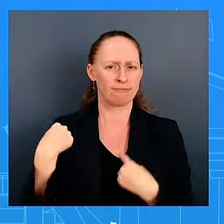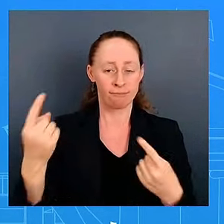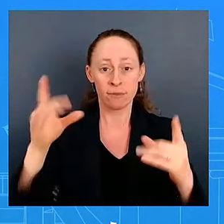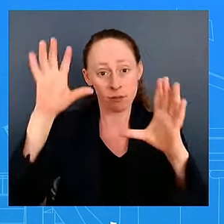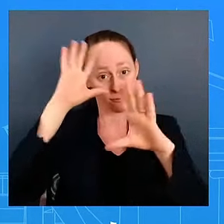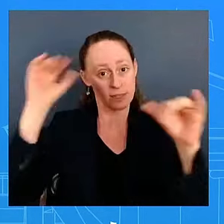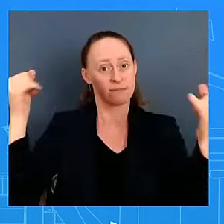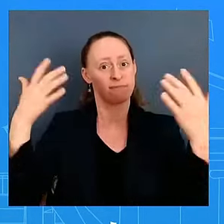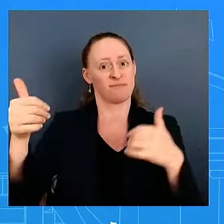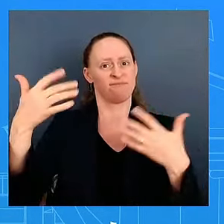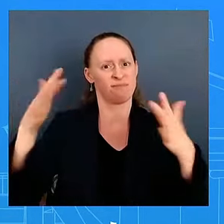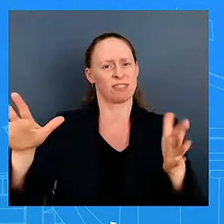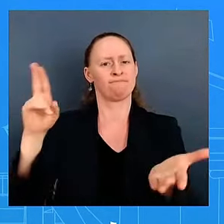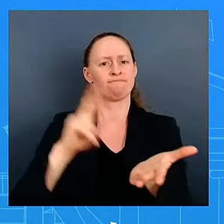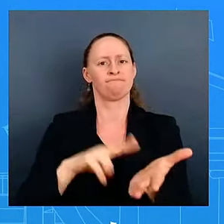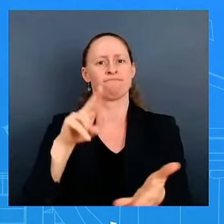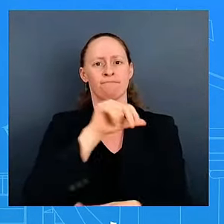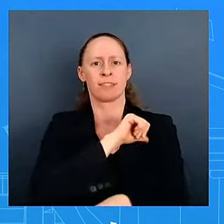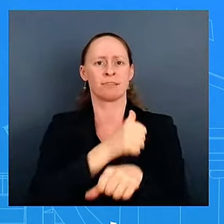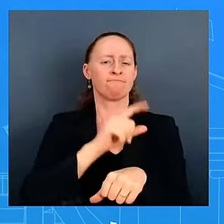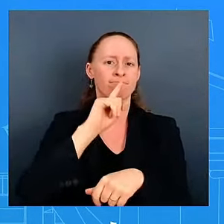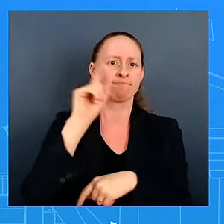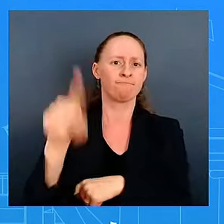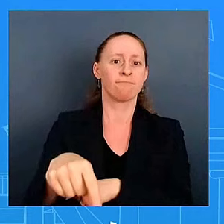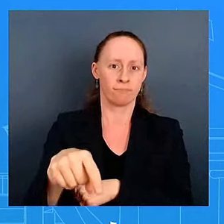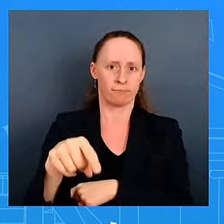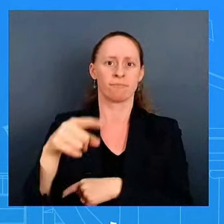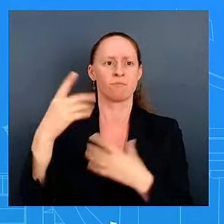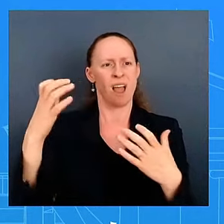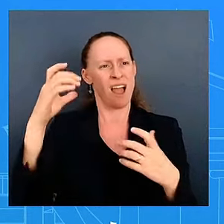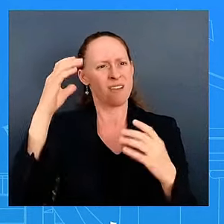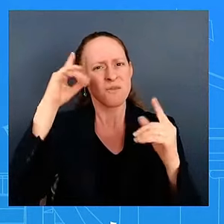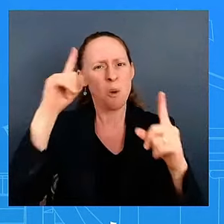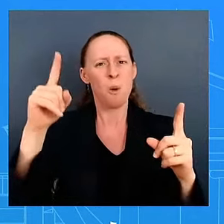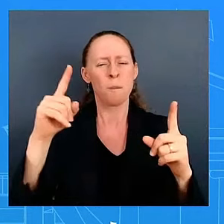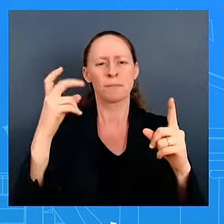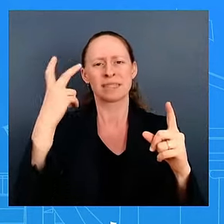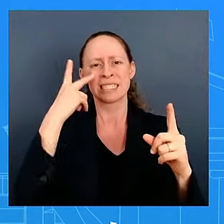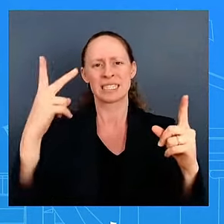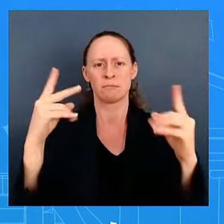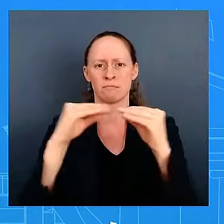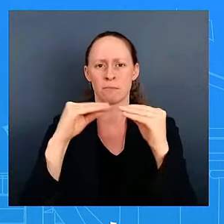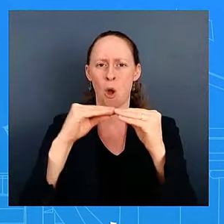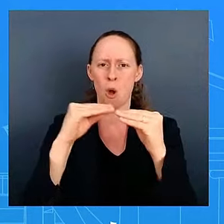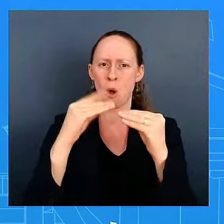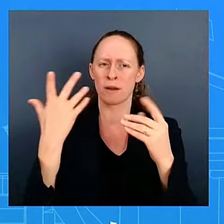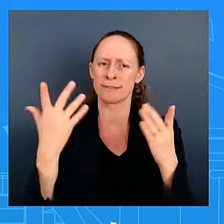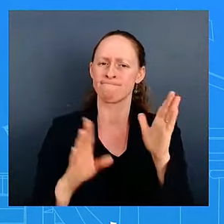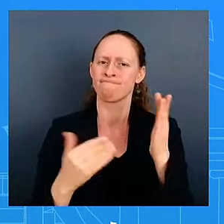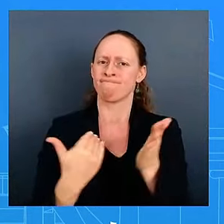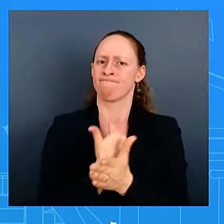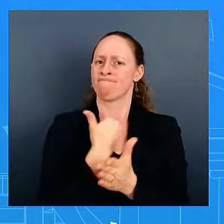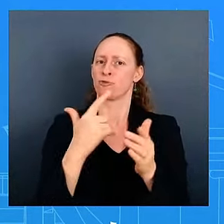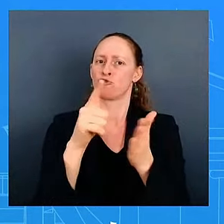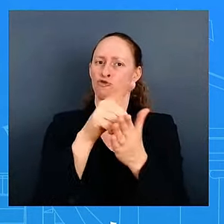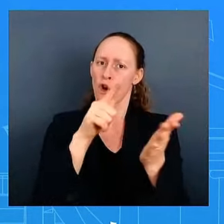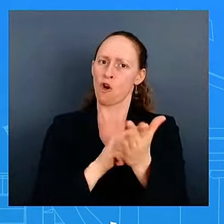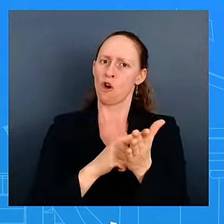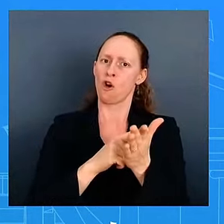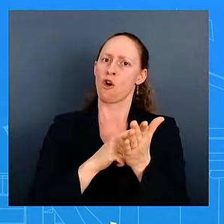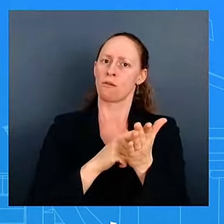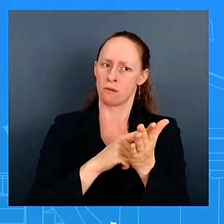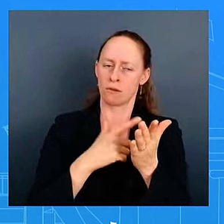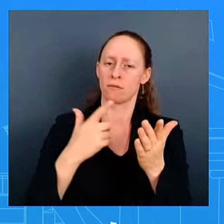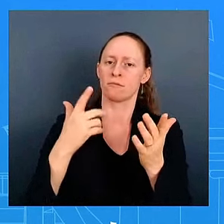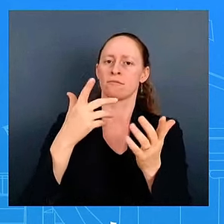We want to see more action, more fulsome action legislatively from Congress. That is something. It is a